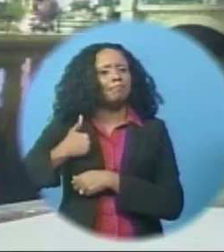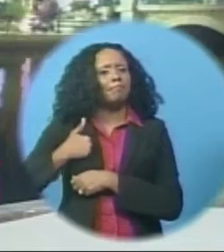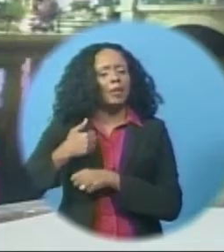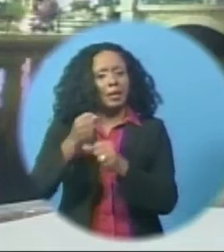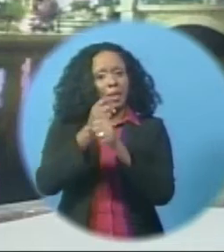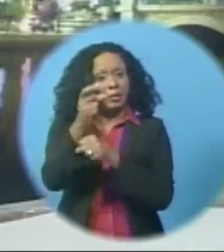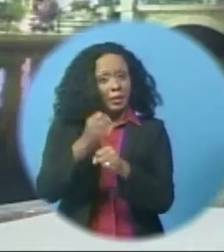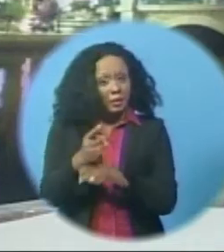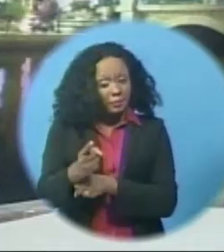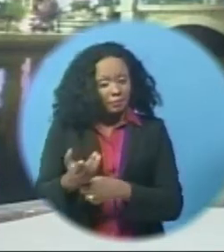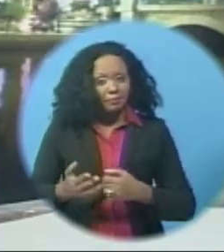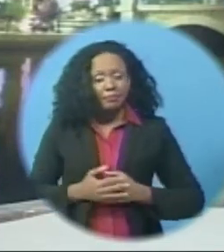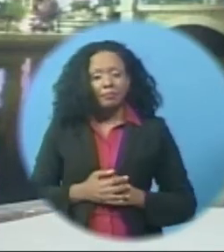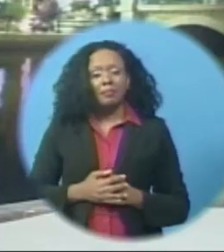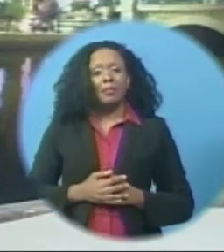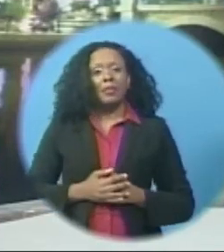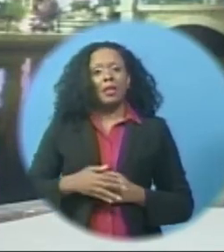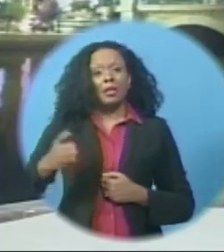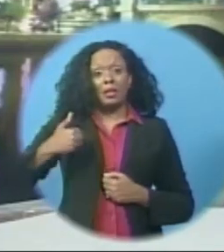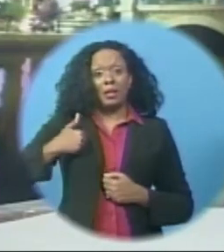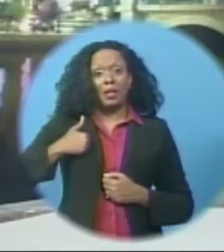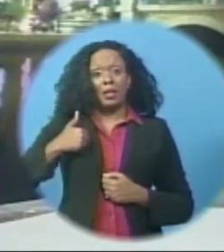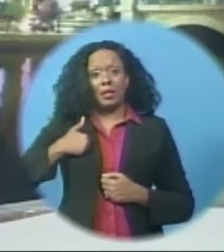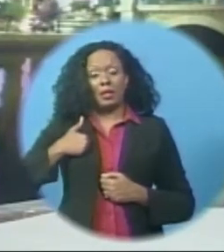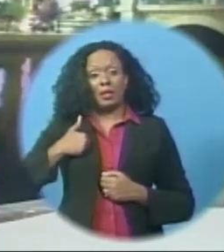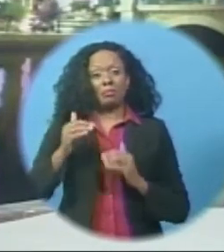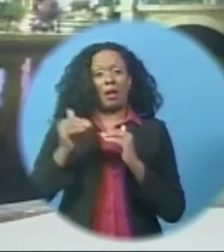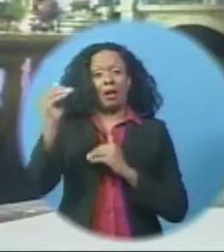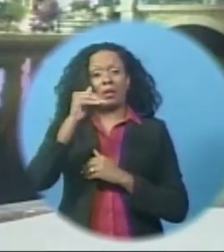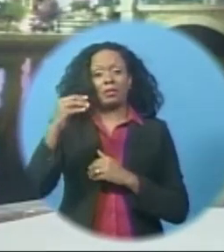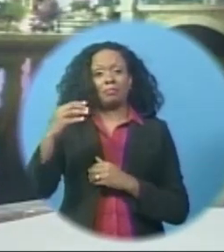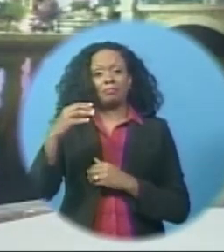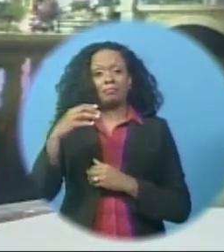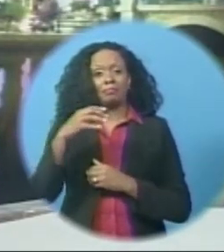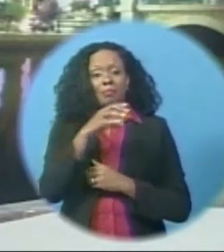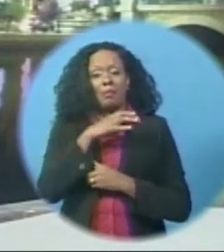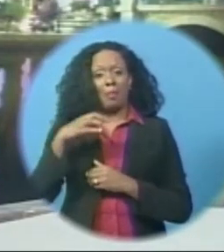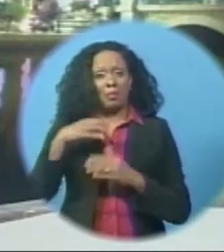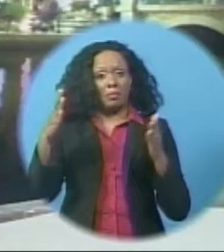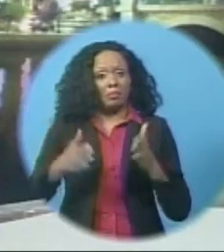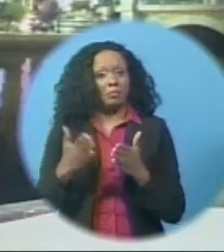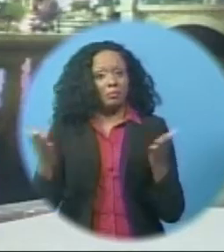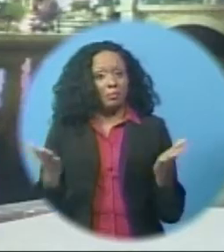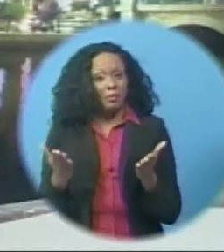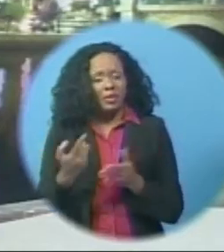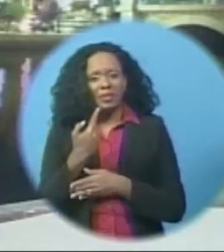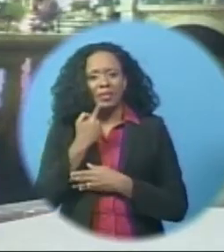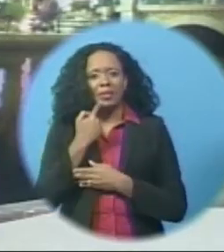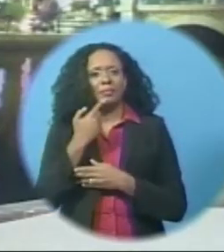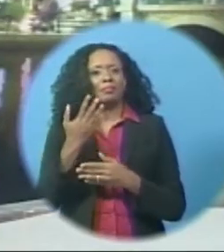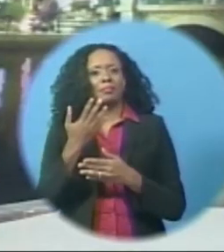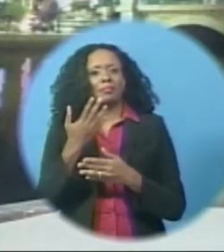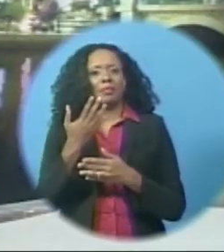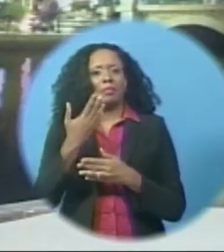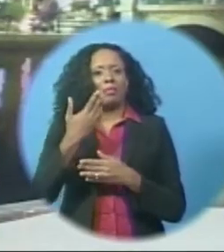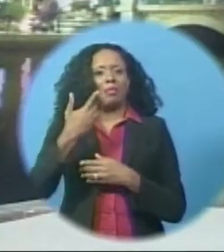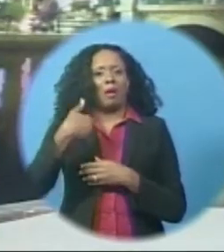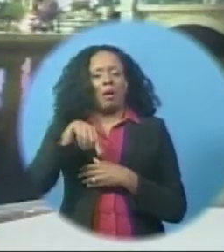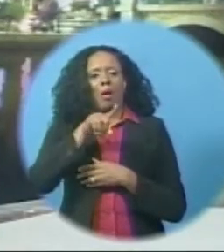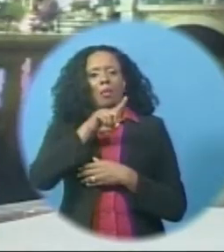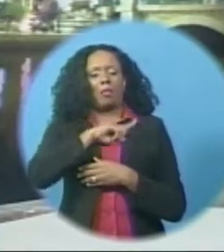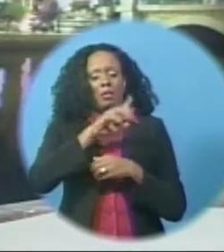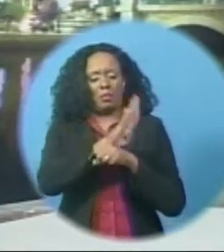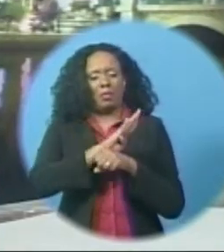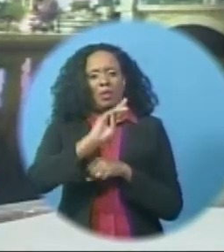year. In fact, Canadian High Commissioner to Barbados, Marie Legault, says the island is ranked third in the list of countries which